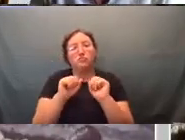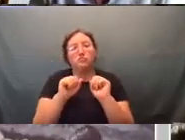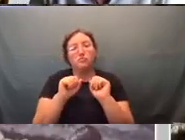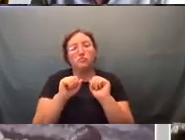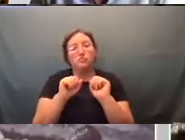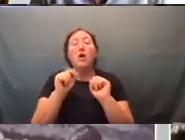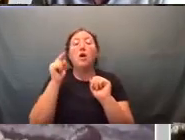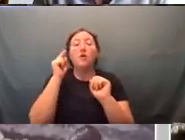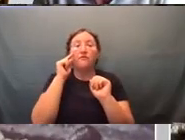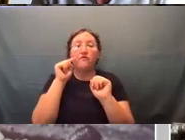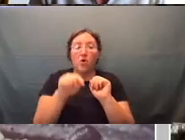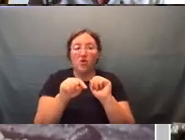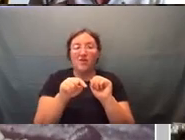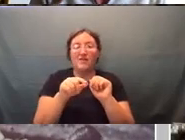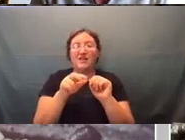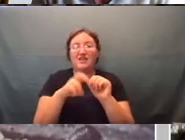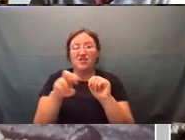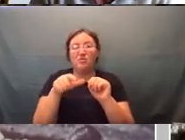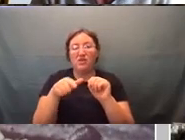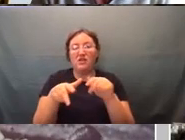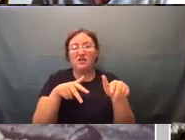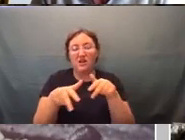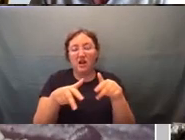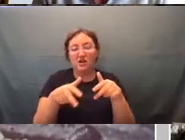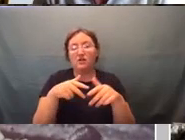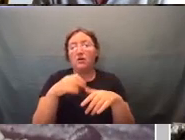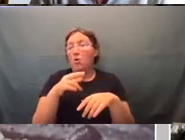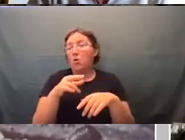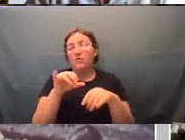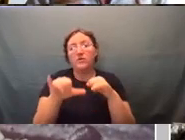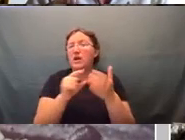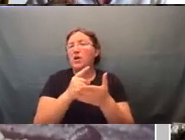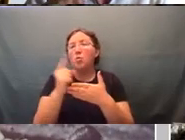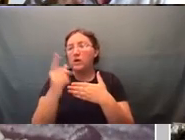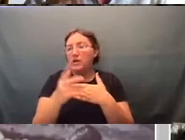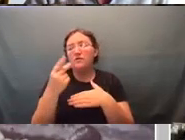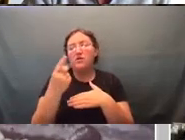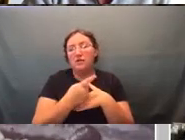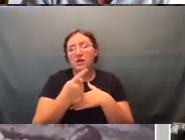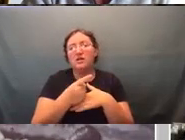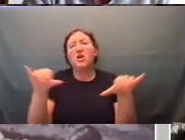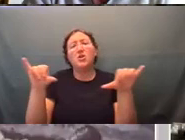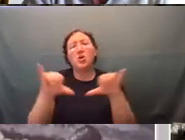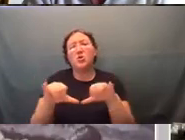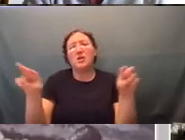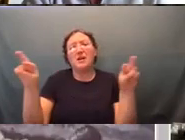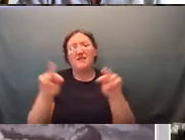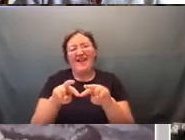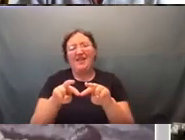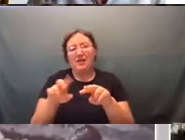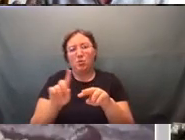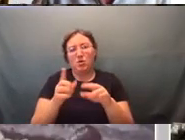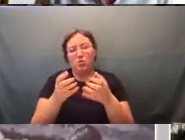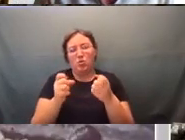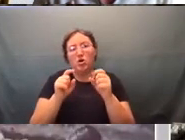for this trip and this hike, and probably if you do this as a long weekend or a few days, Yosemite Valley will be your destination,